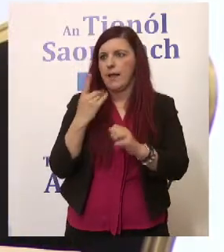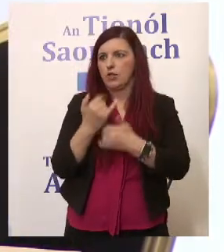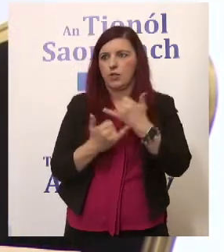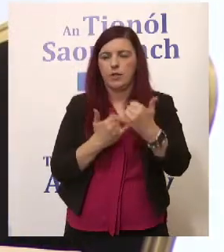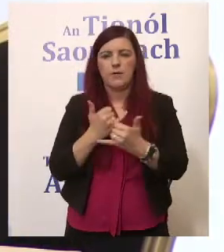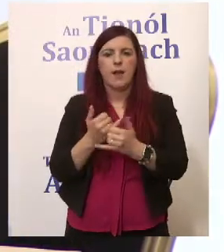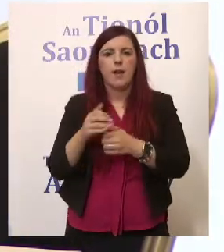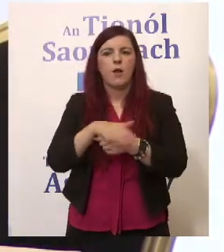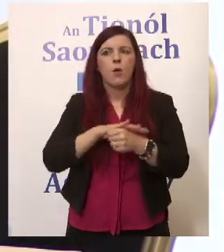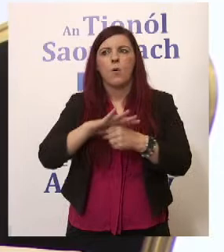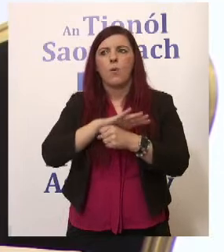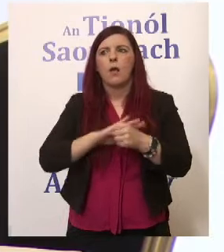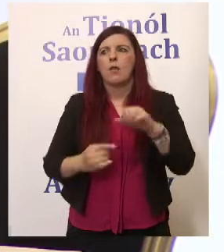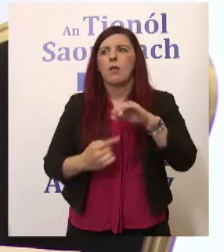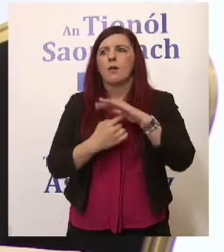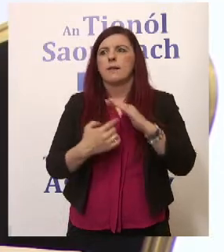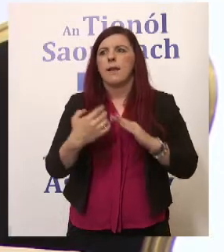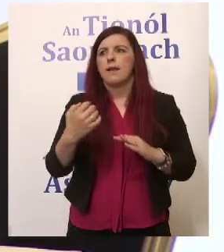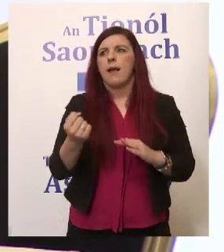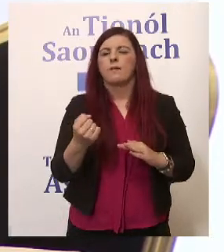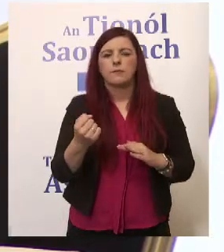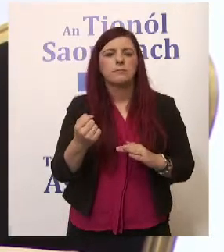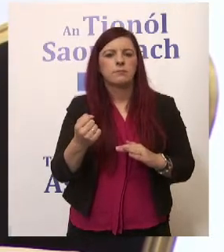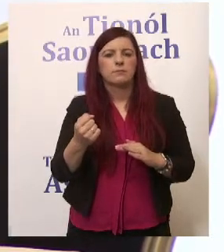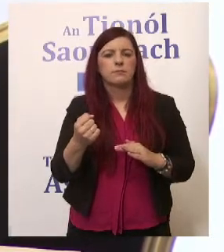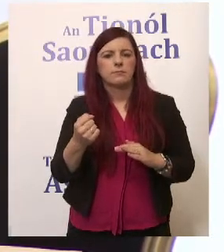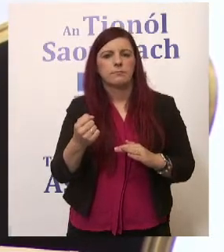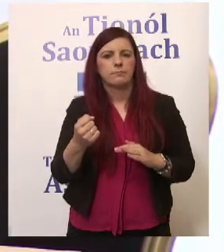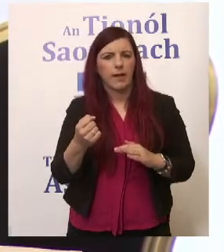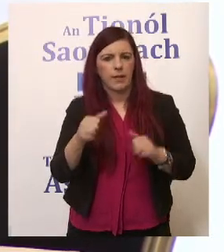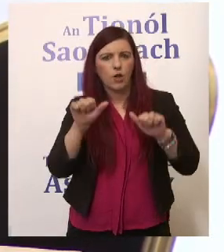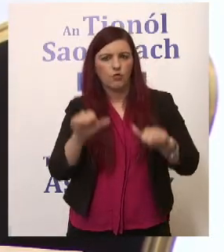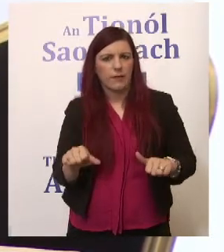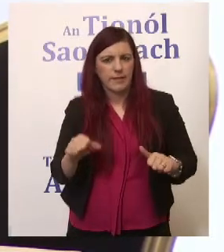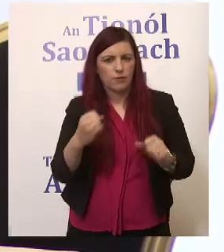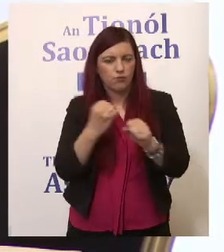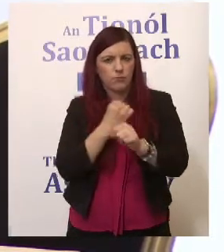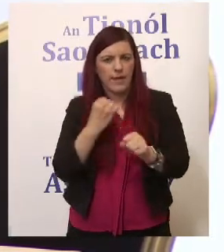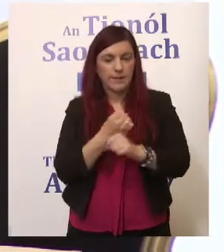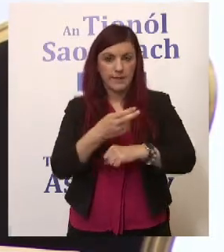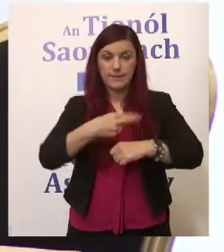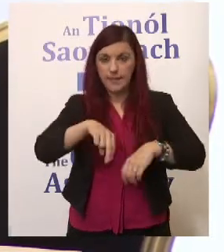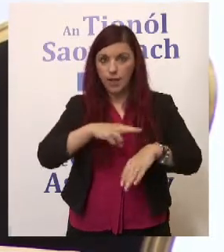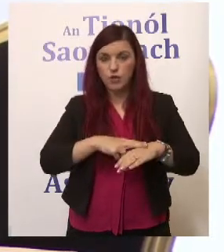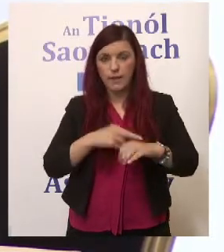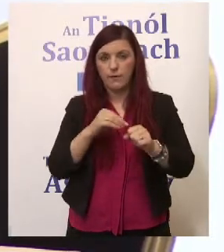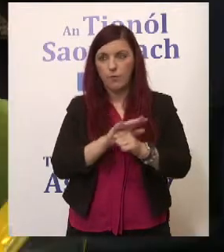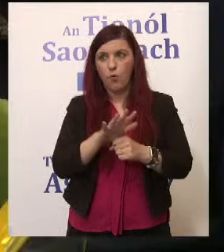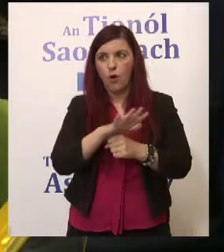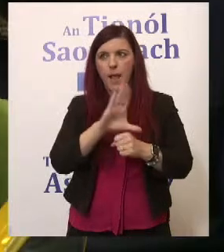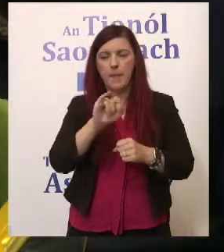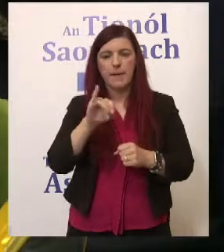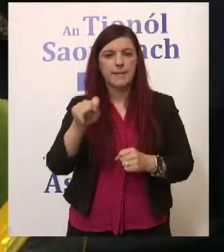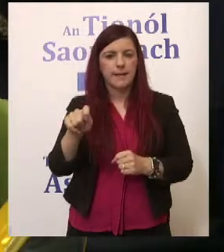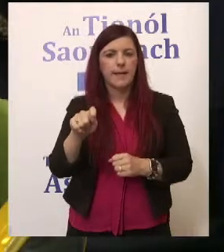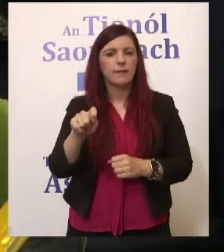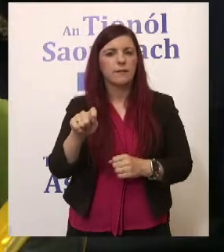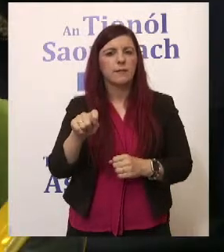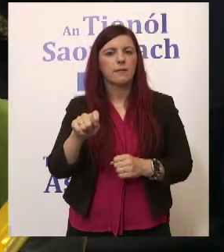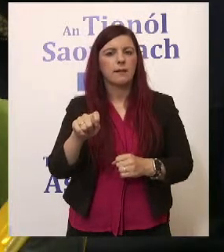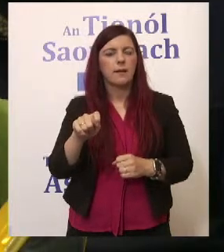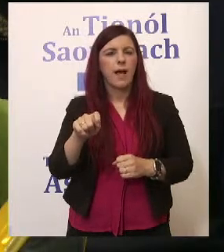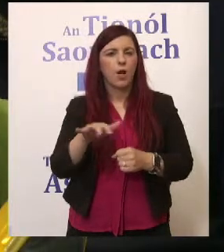local authorities there's a set rate nationally for the local property tax, and